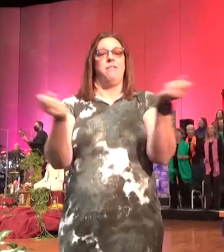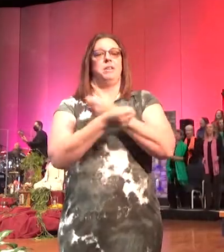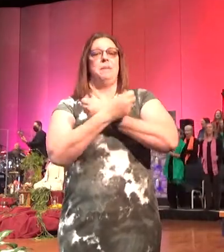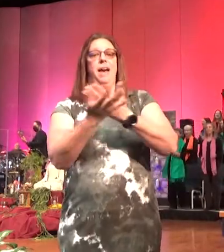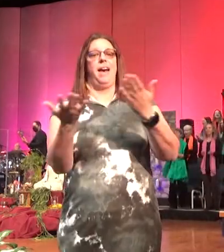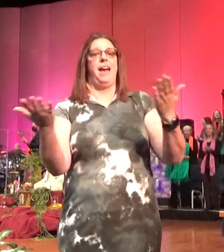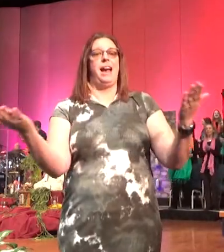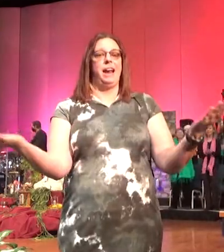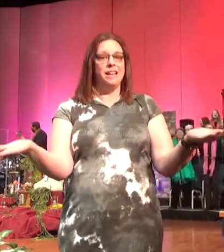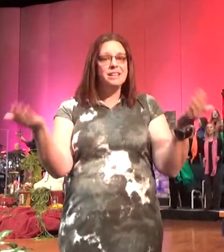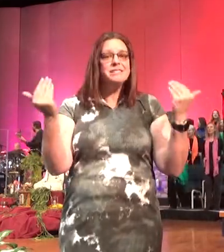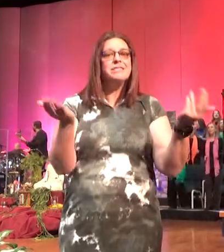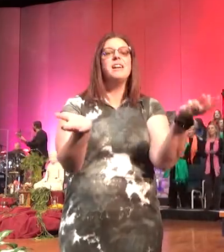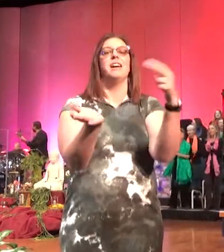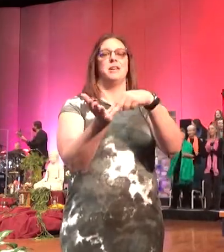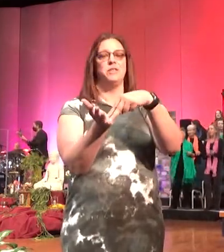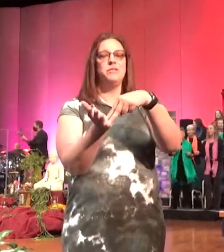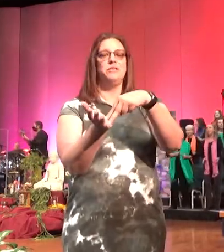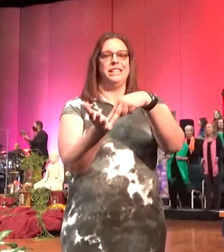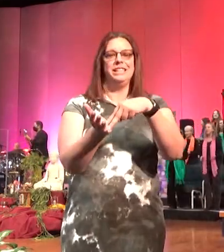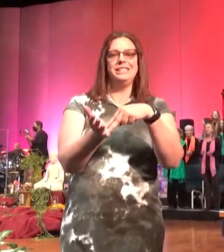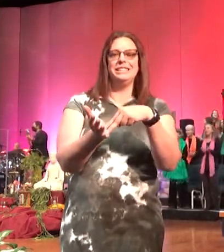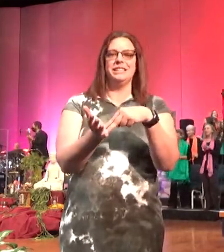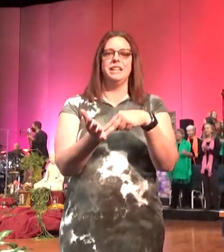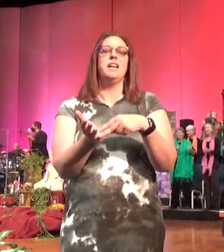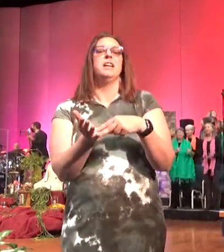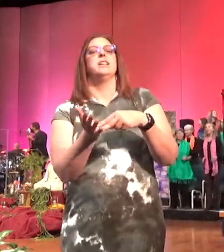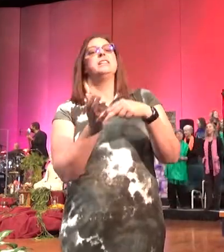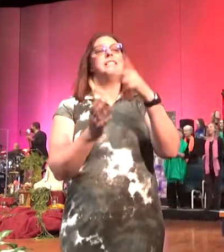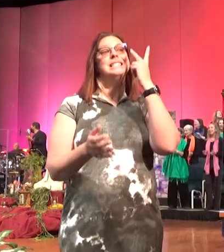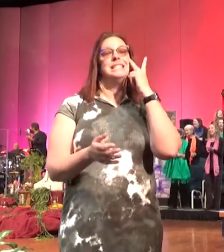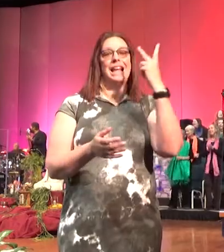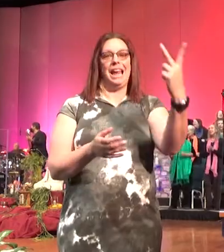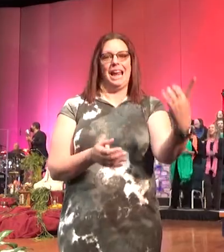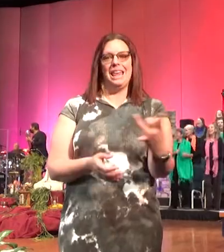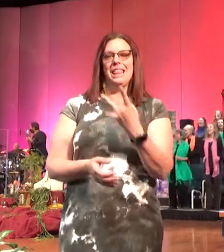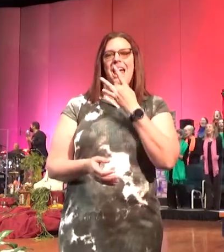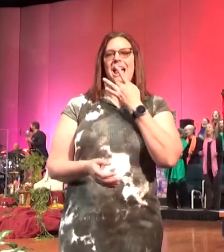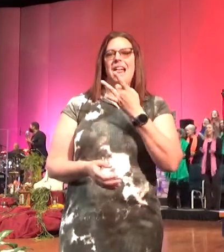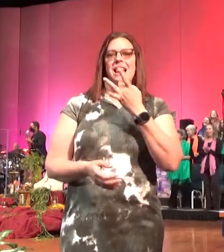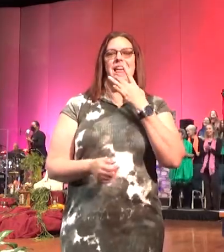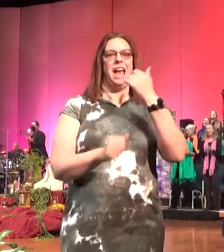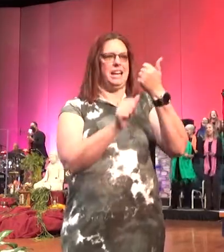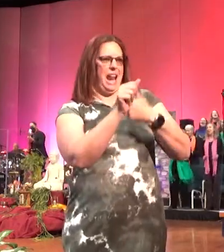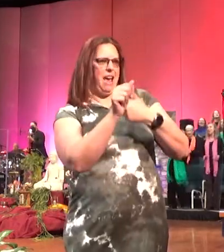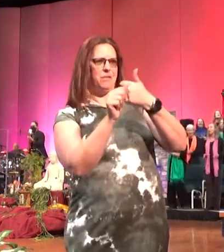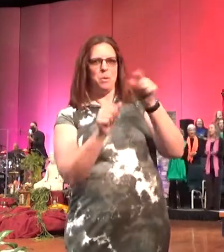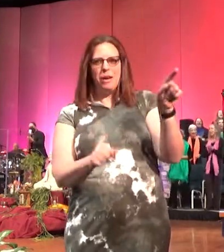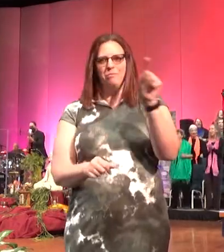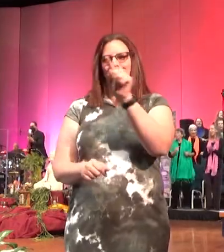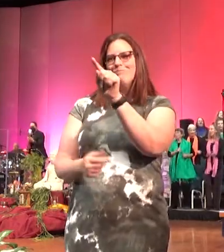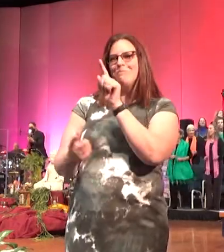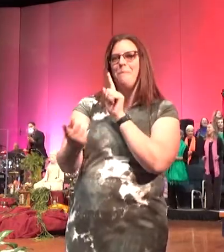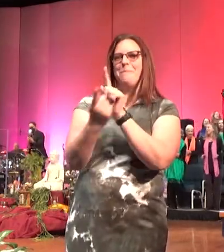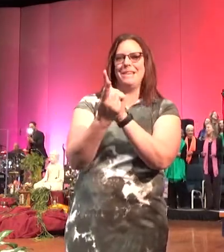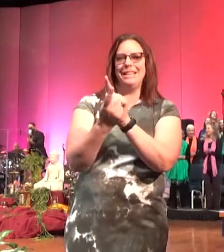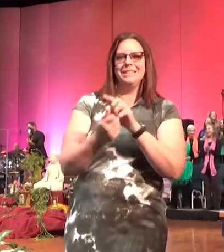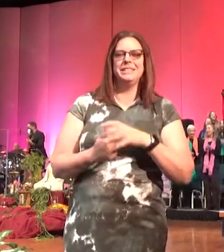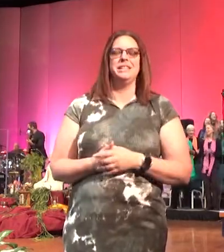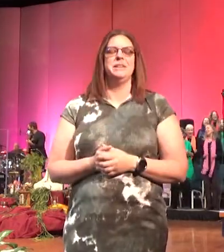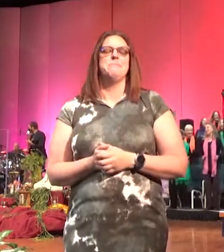Everybody, get up on your feet. See the light, everybody in me.